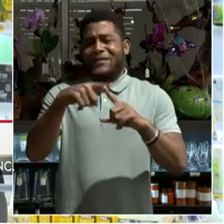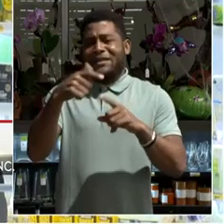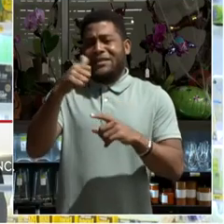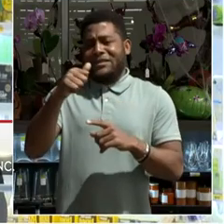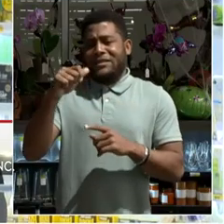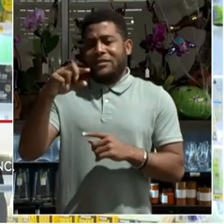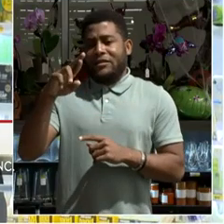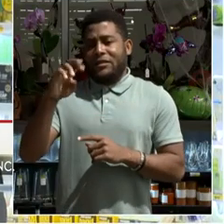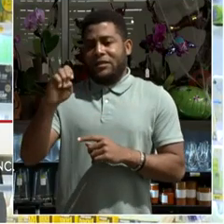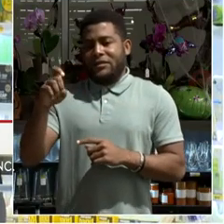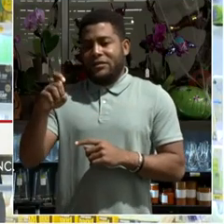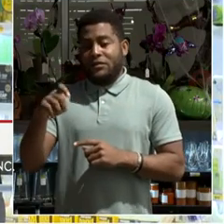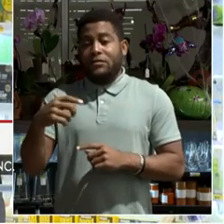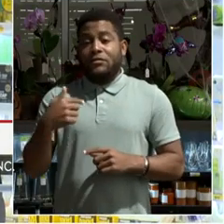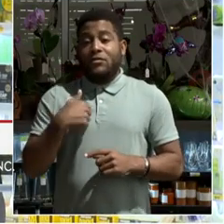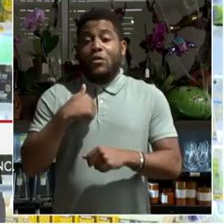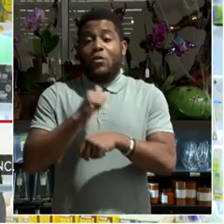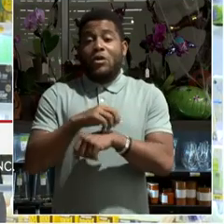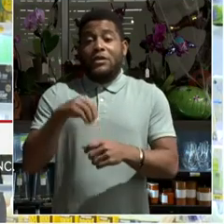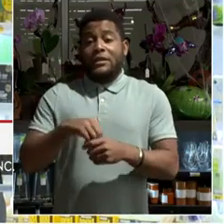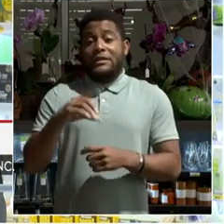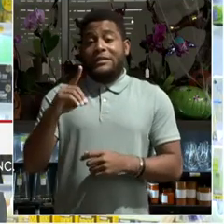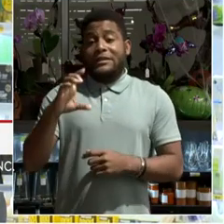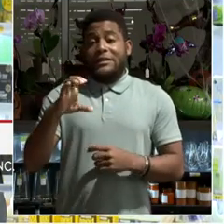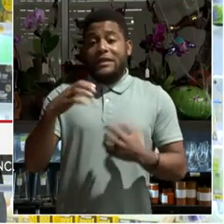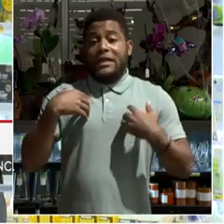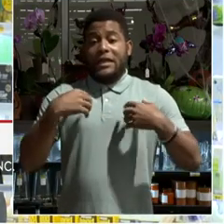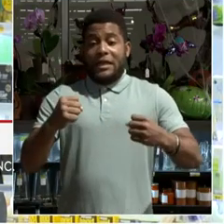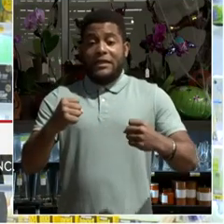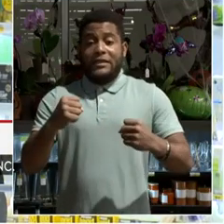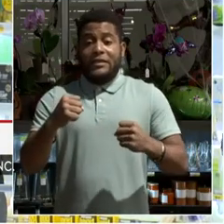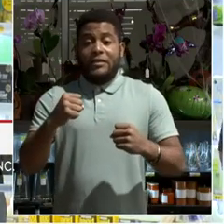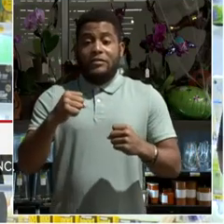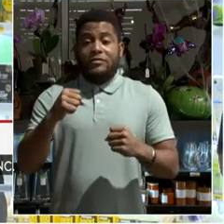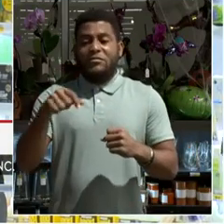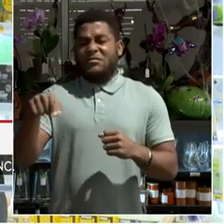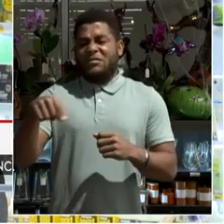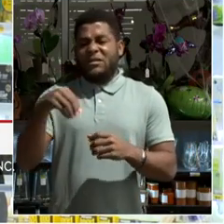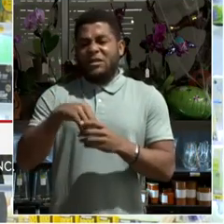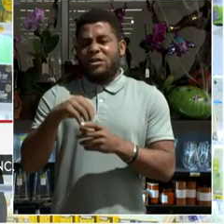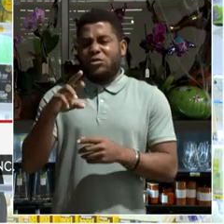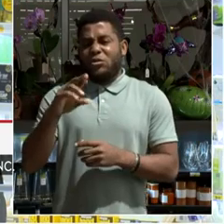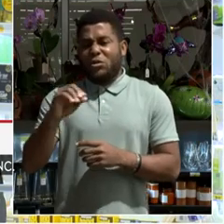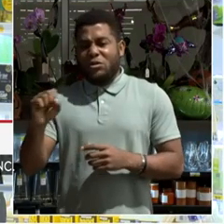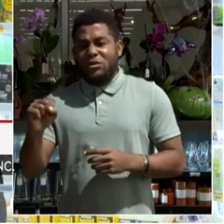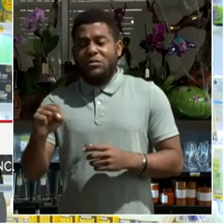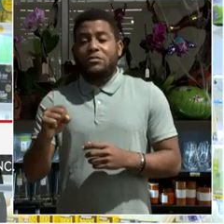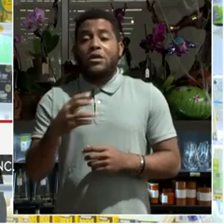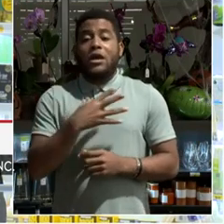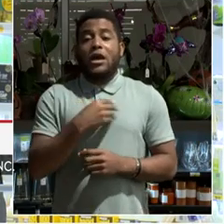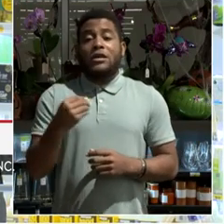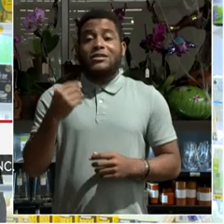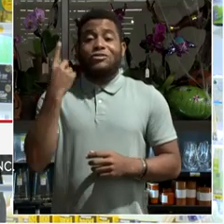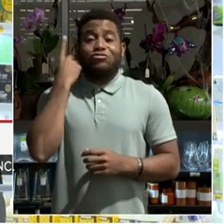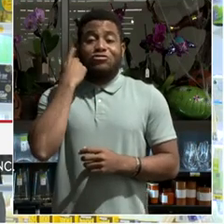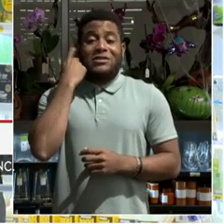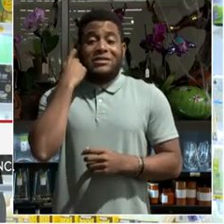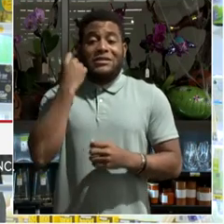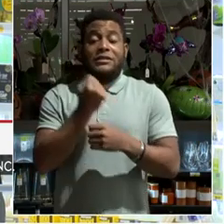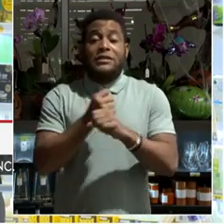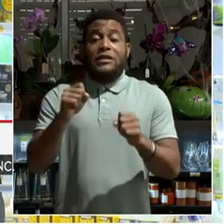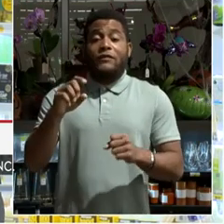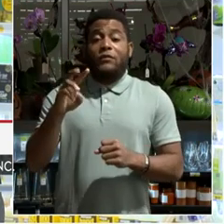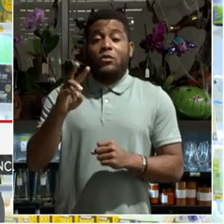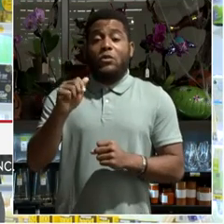Health to present clinics at sites across all wards of the district. And most recently, Safeway and DC Health have begun setting